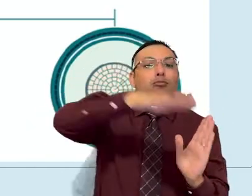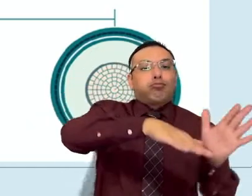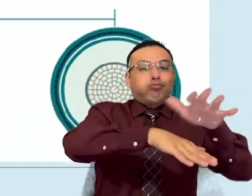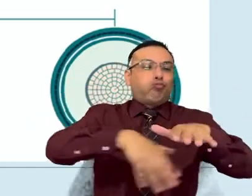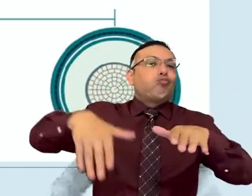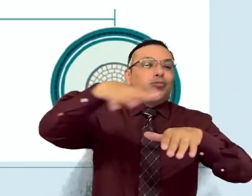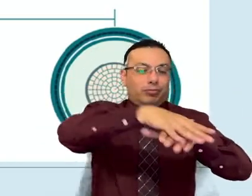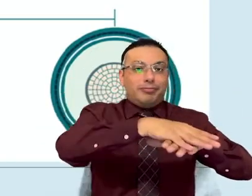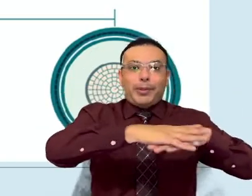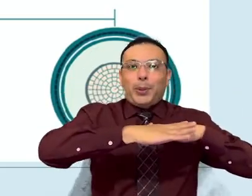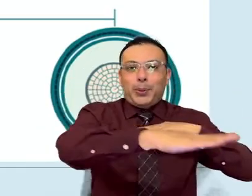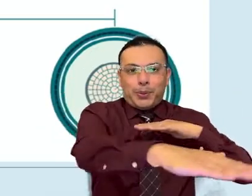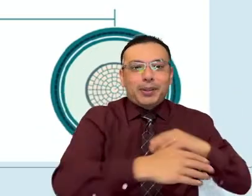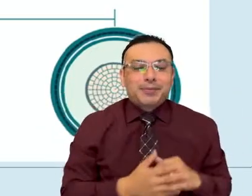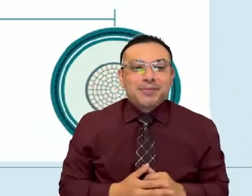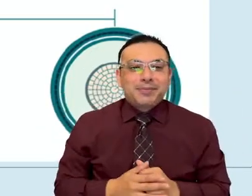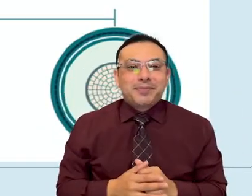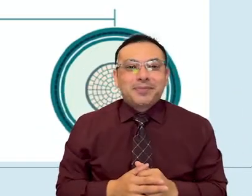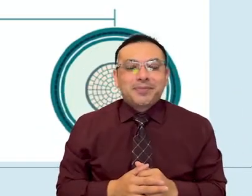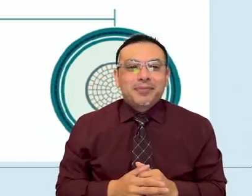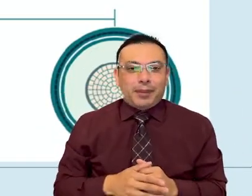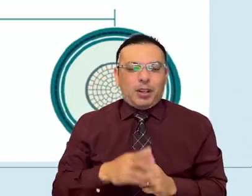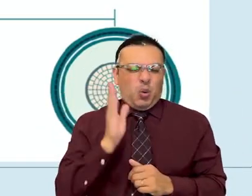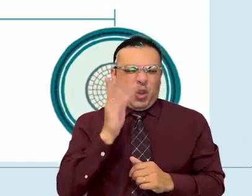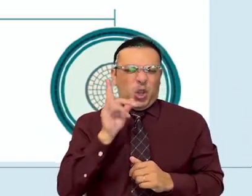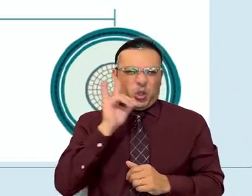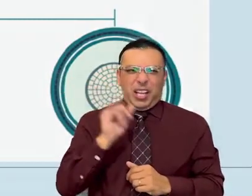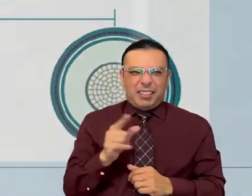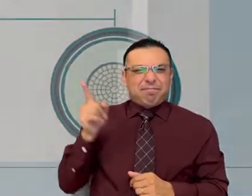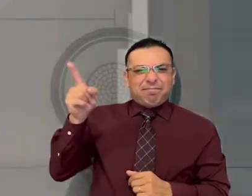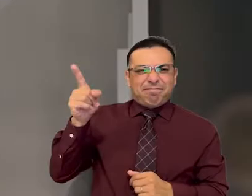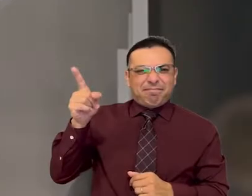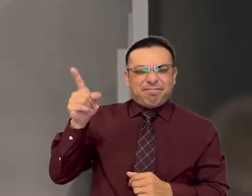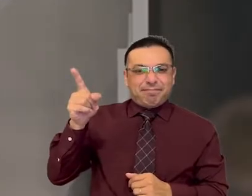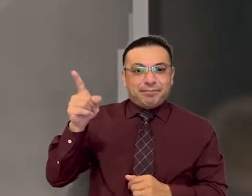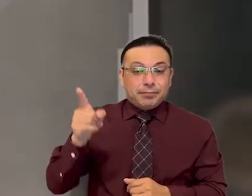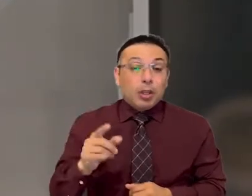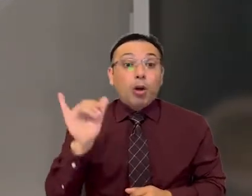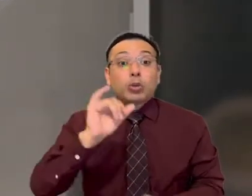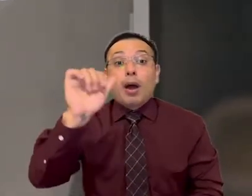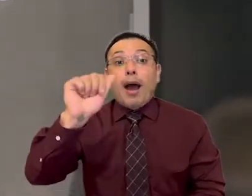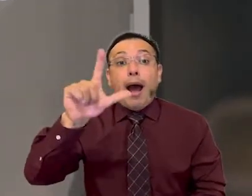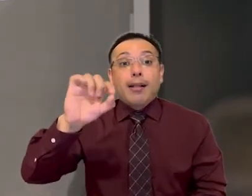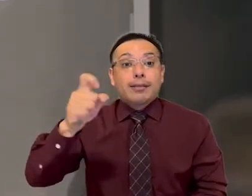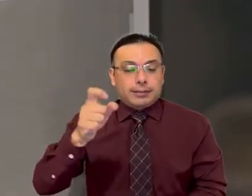show some schematics of what the cables would look like, and you'll get more details from Alex over here.